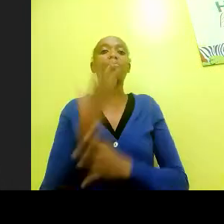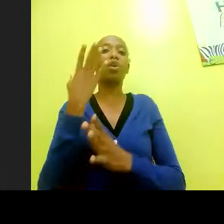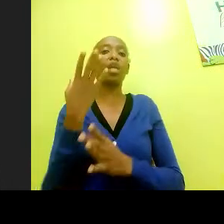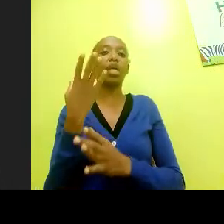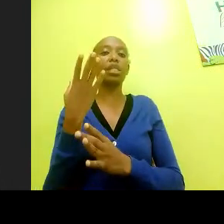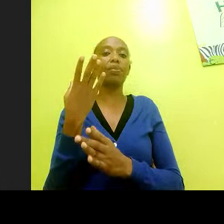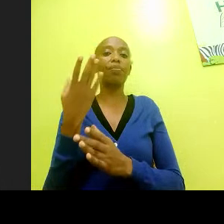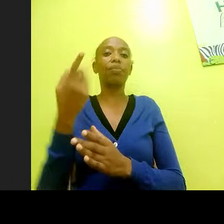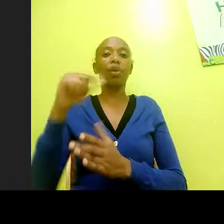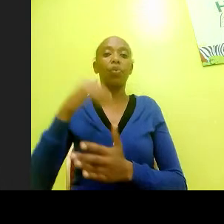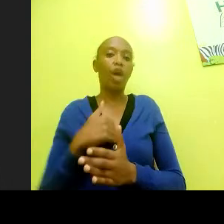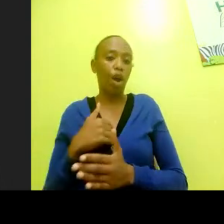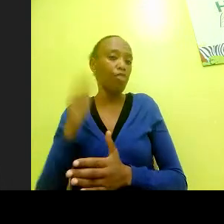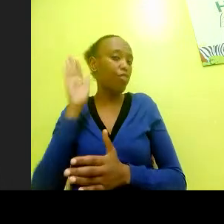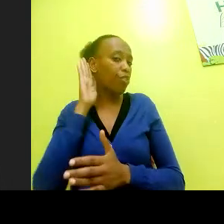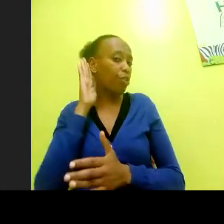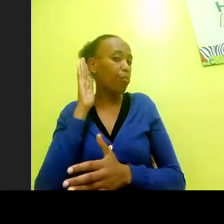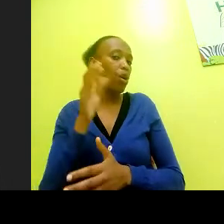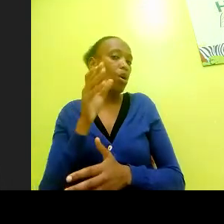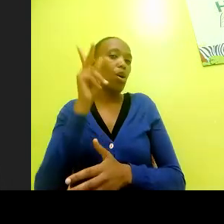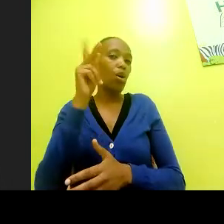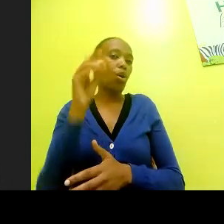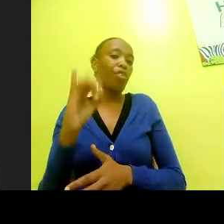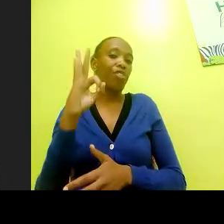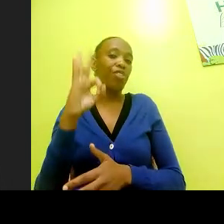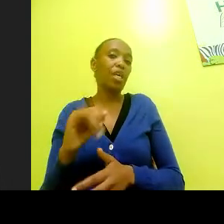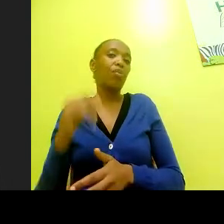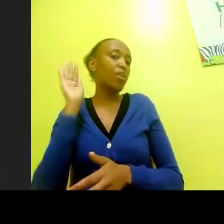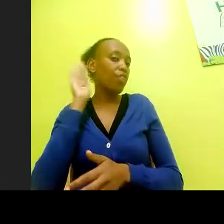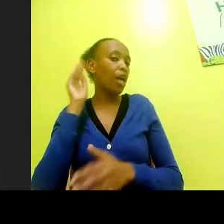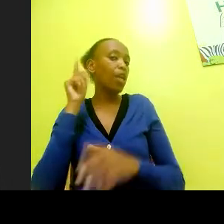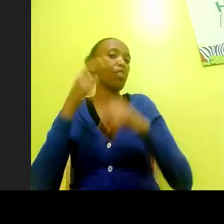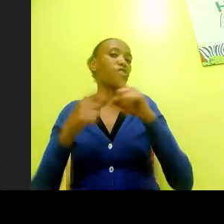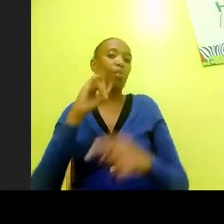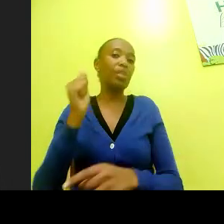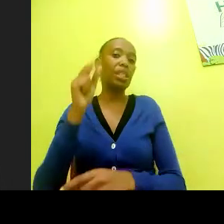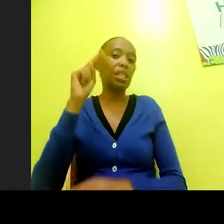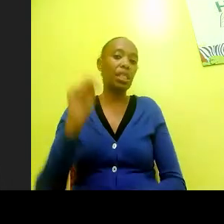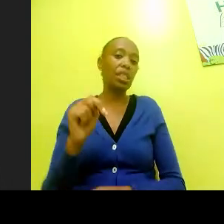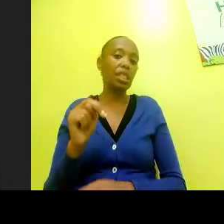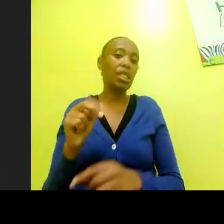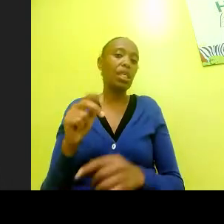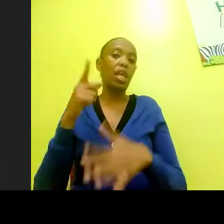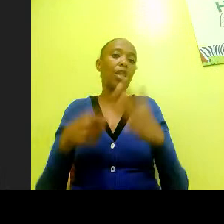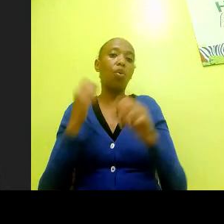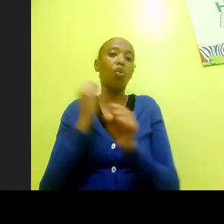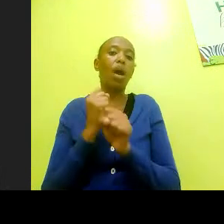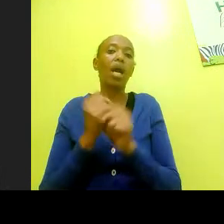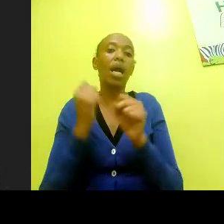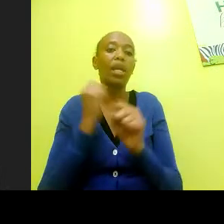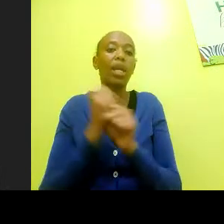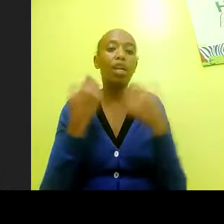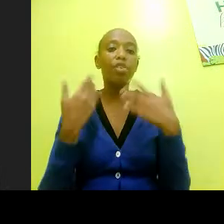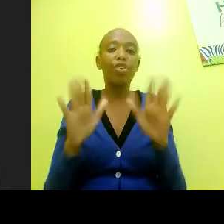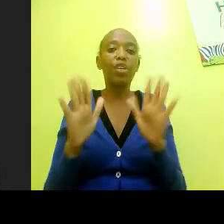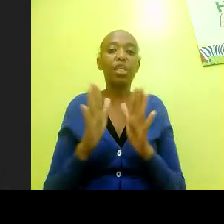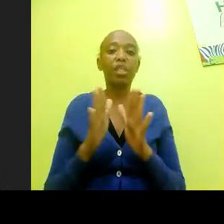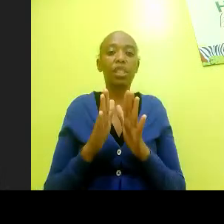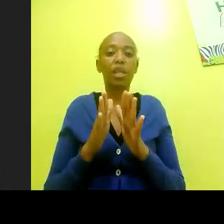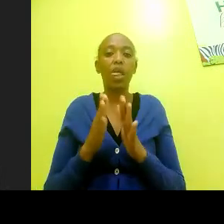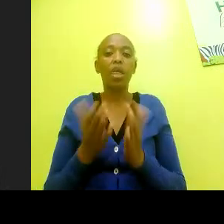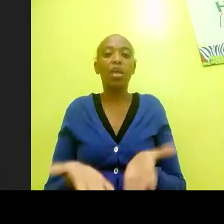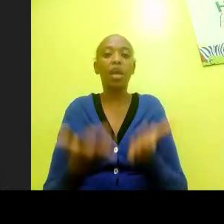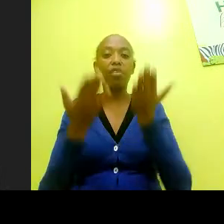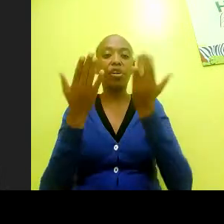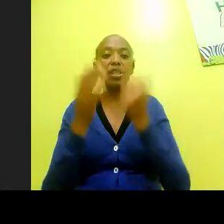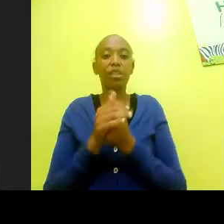We've had from Mr. Coffee, we've had from Jean, in the work which has been done in relation to advancing